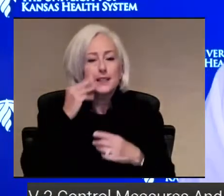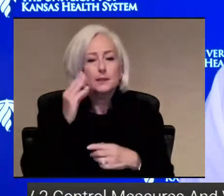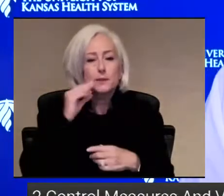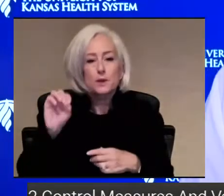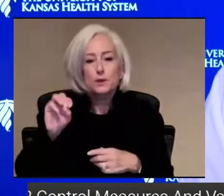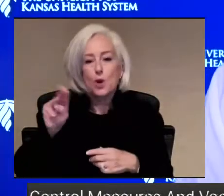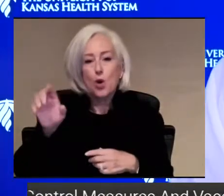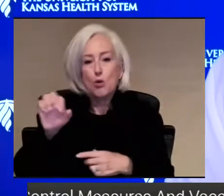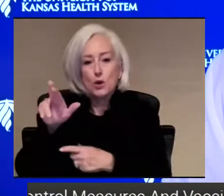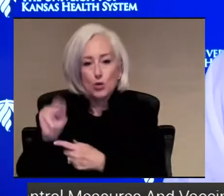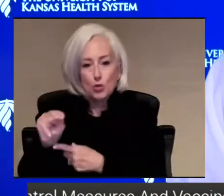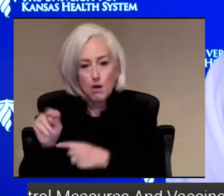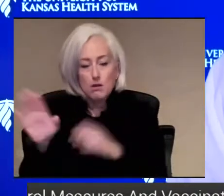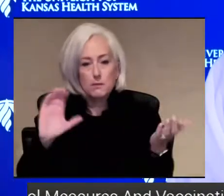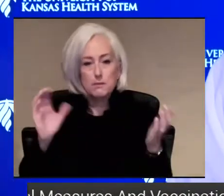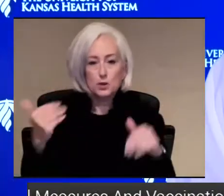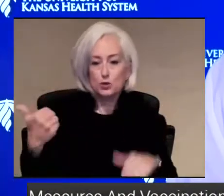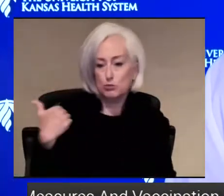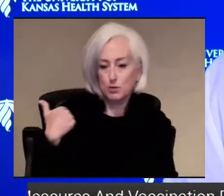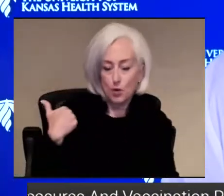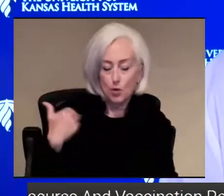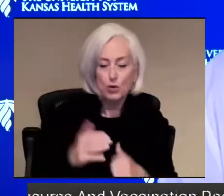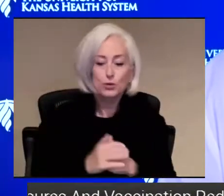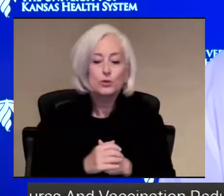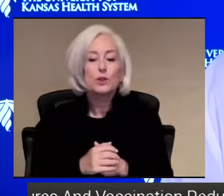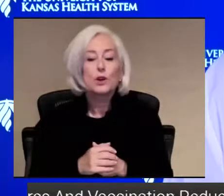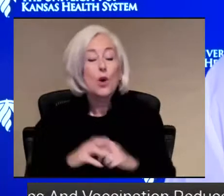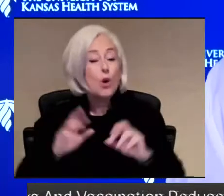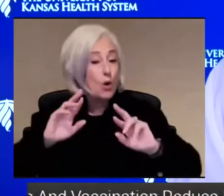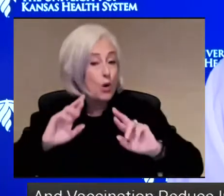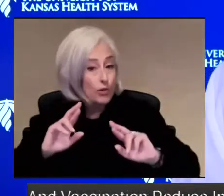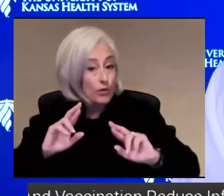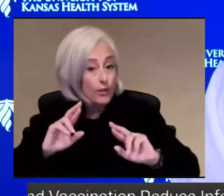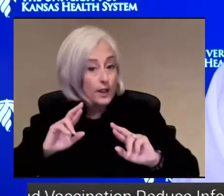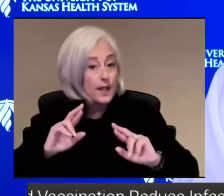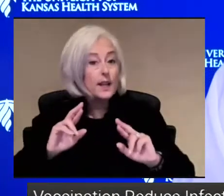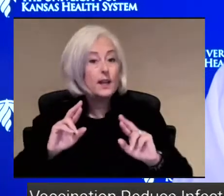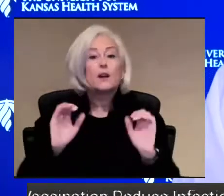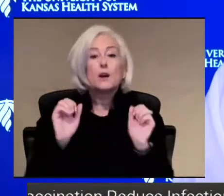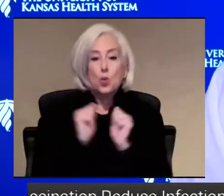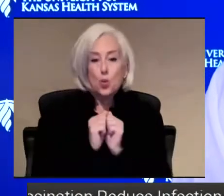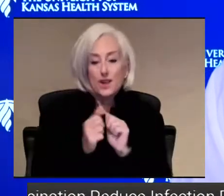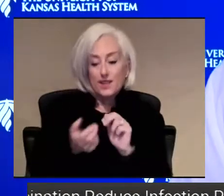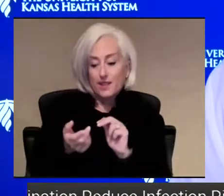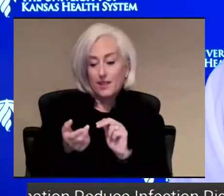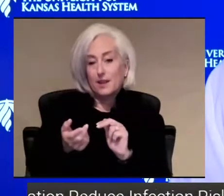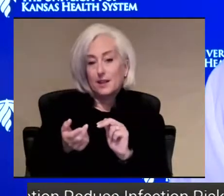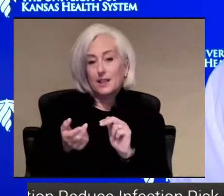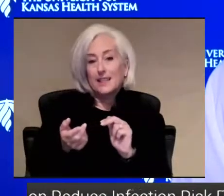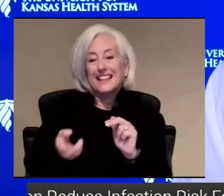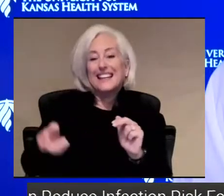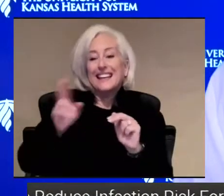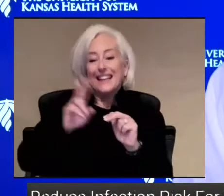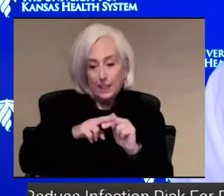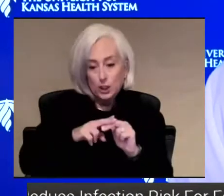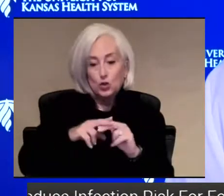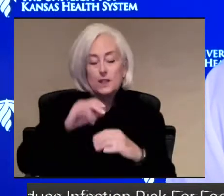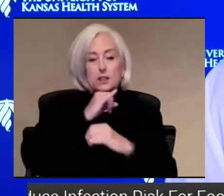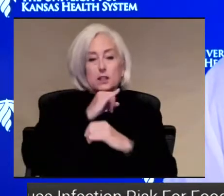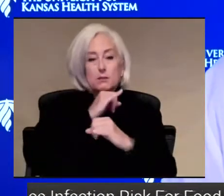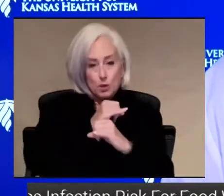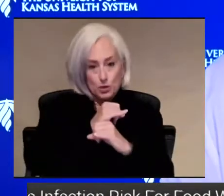before. So hopefully with this maybe increased or more population immunity, we can get